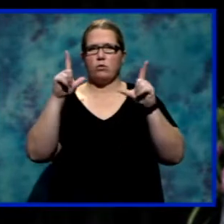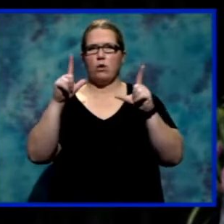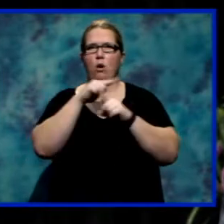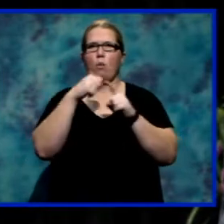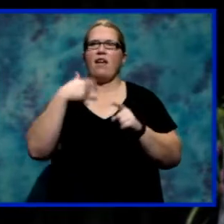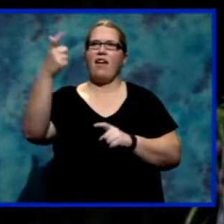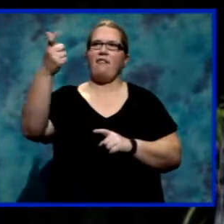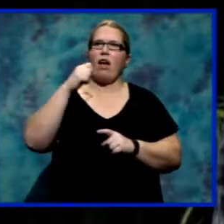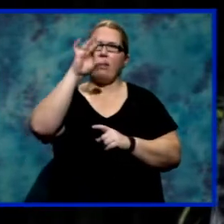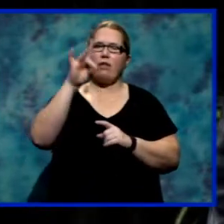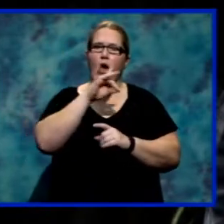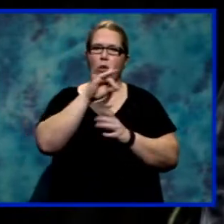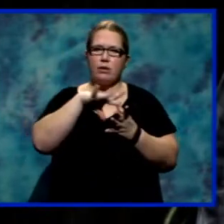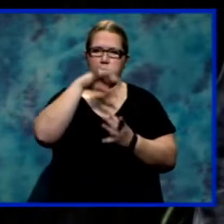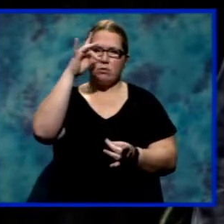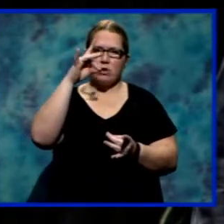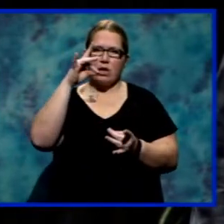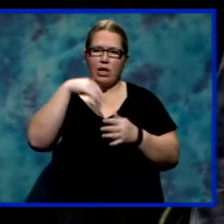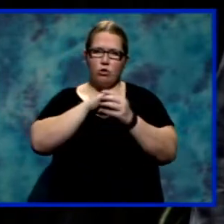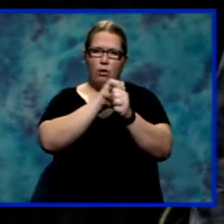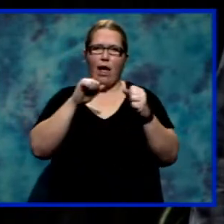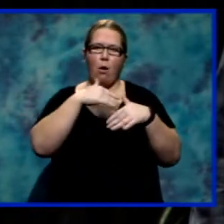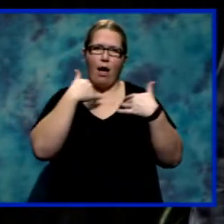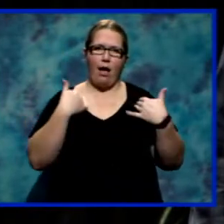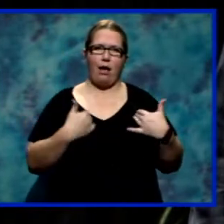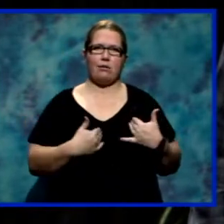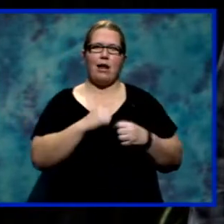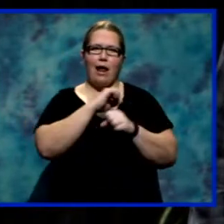invite the Holy Spirit into our hearts and our lives.